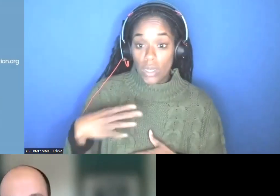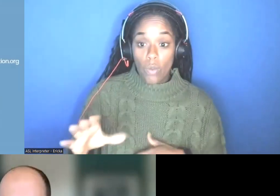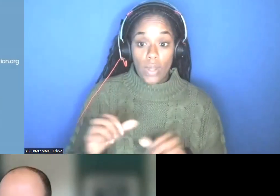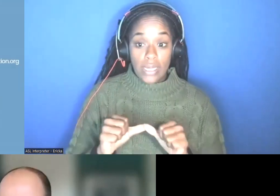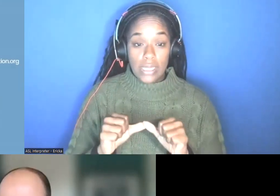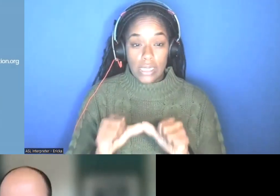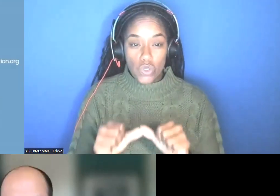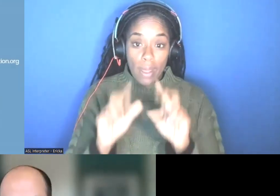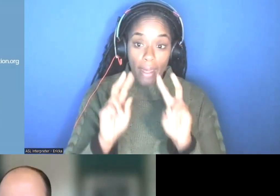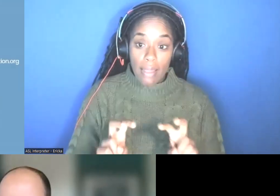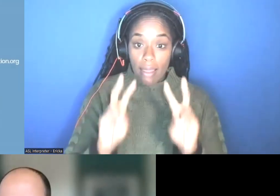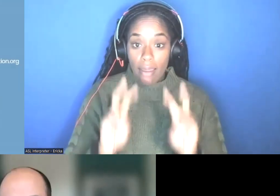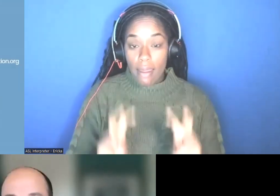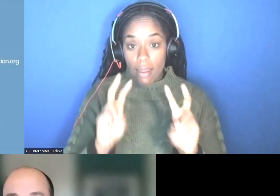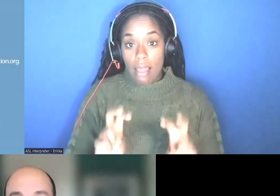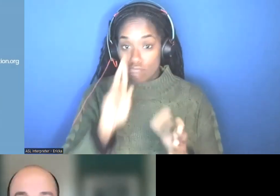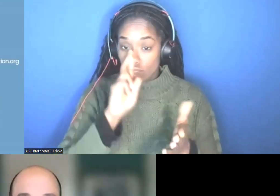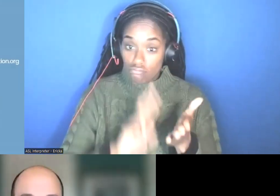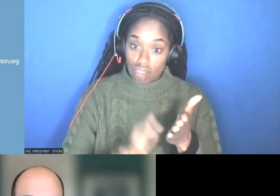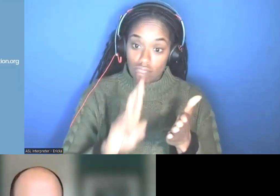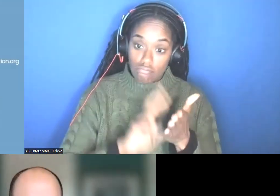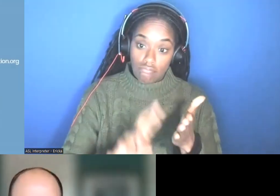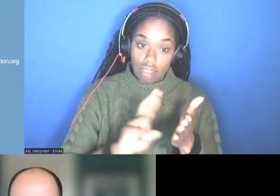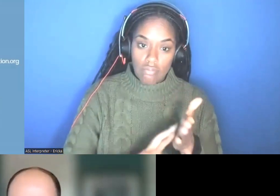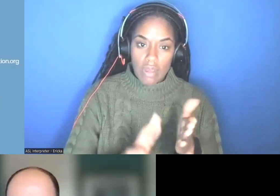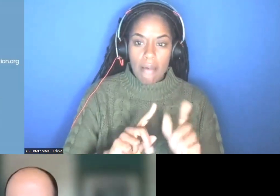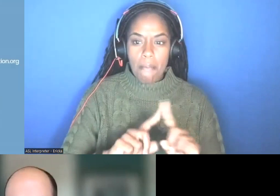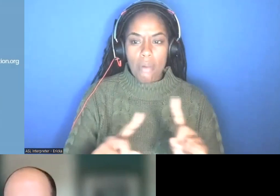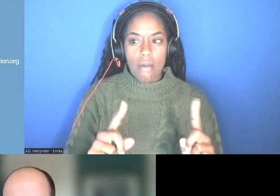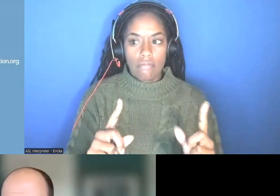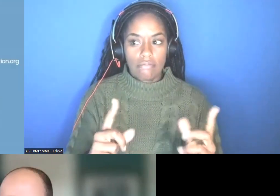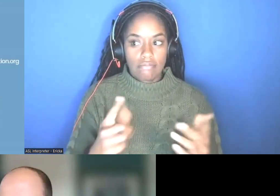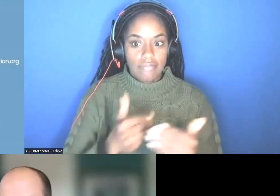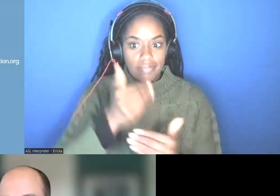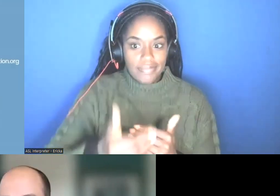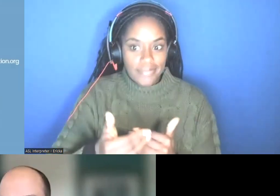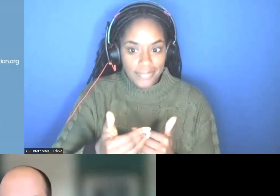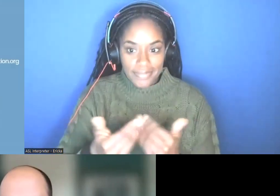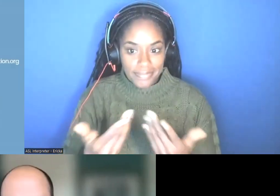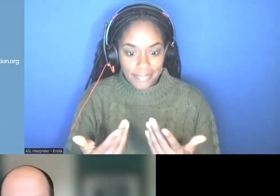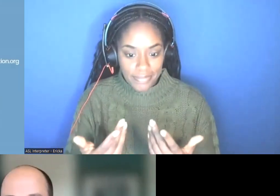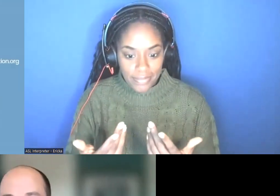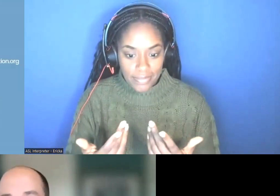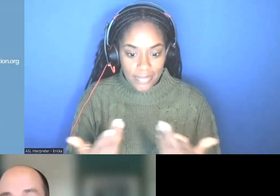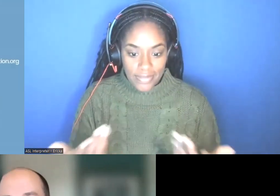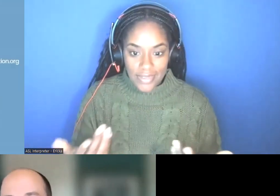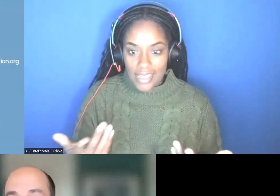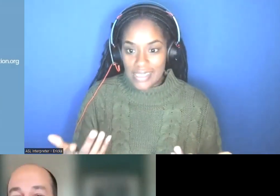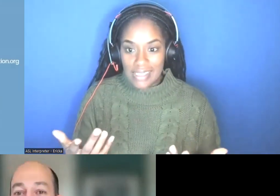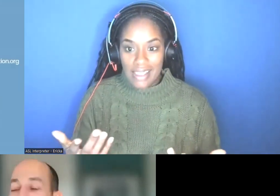just analyze things and research things, but we want to know then what, or so what, as one of our colleagues has